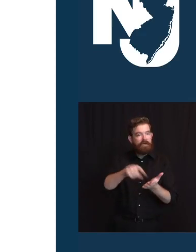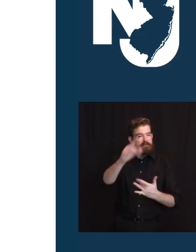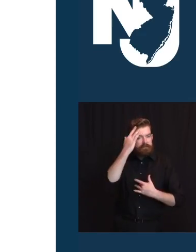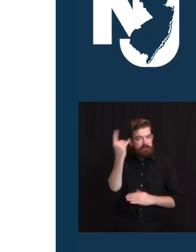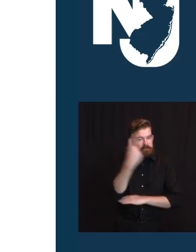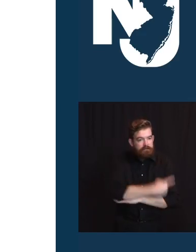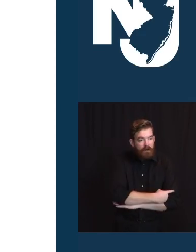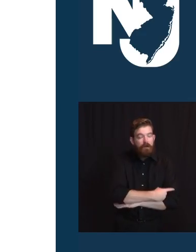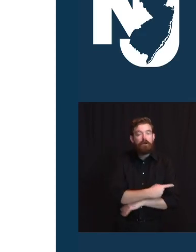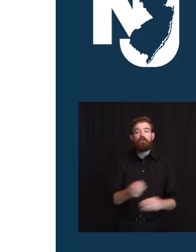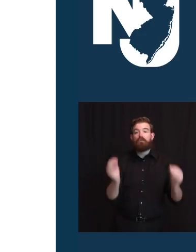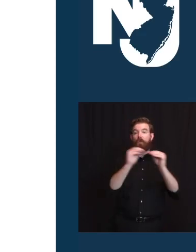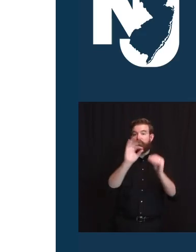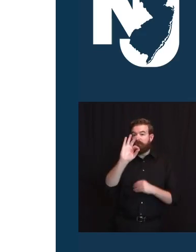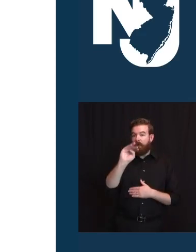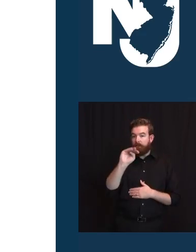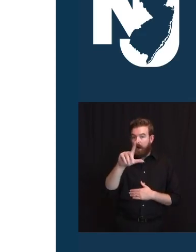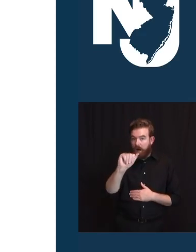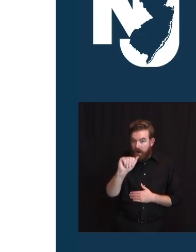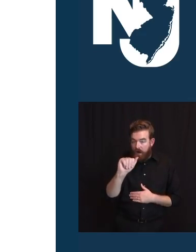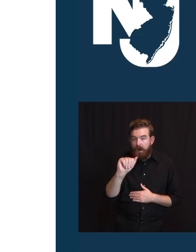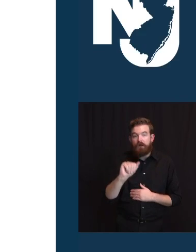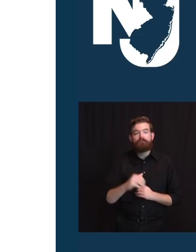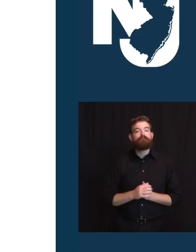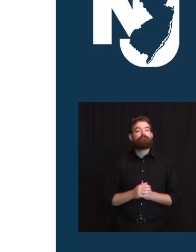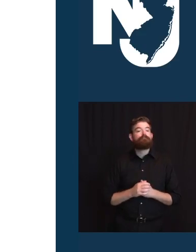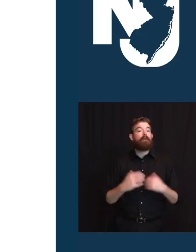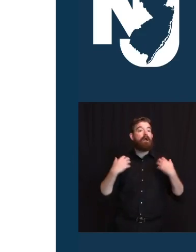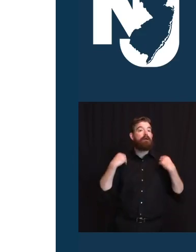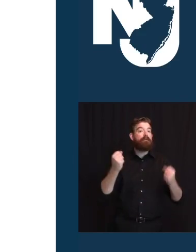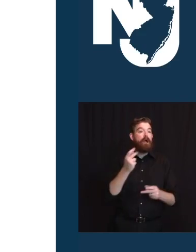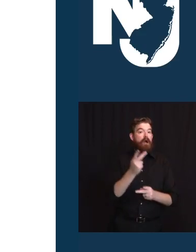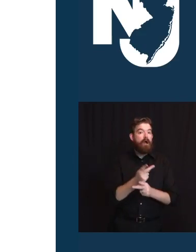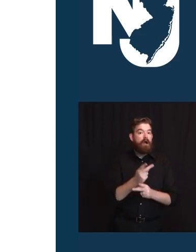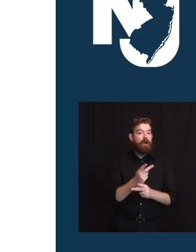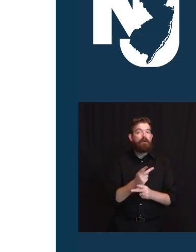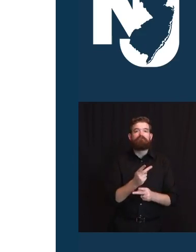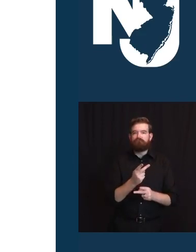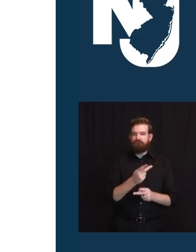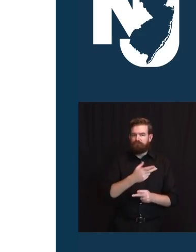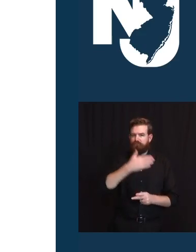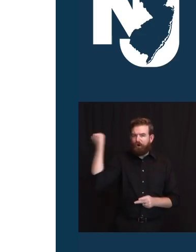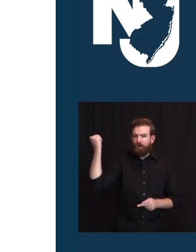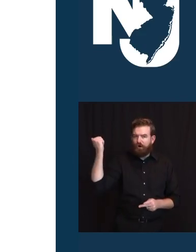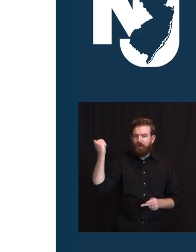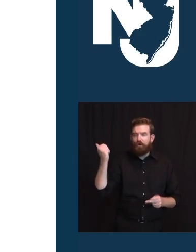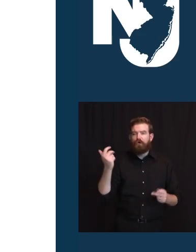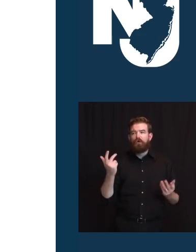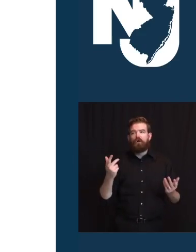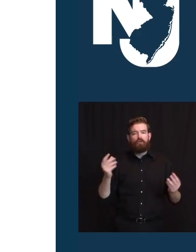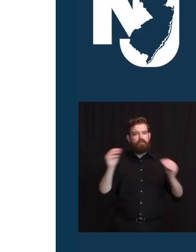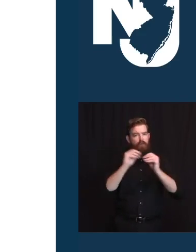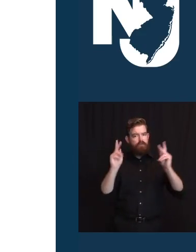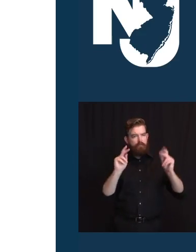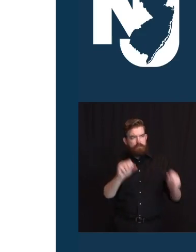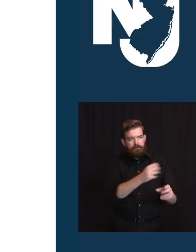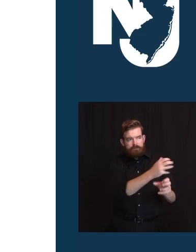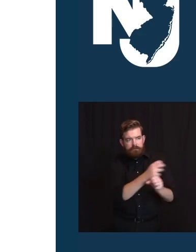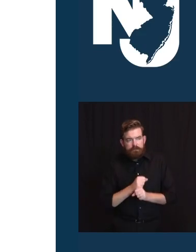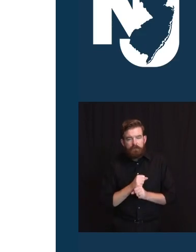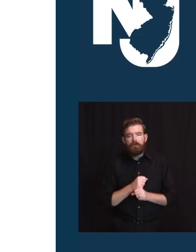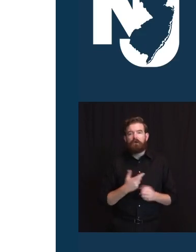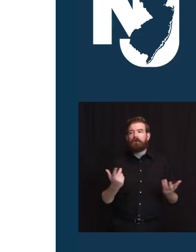also taken tremendous steps to make health care more accessible and affordable for more residents, and our state-level health exchange will go